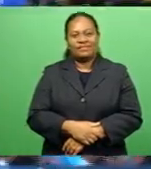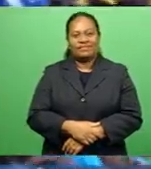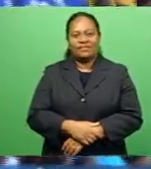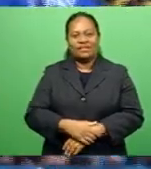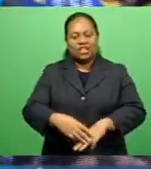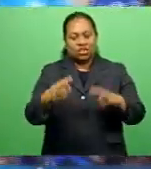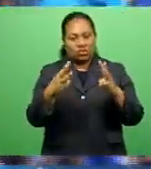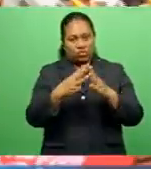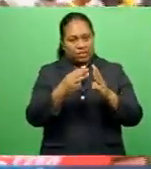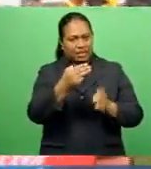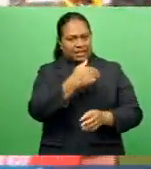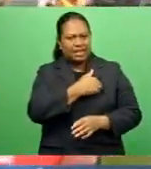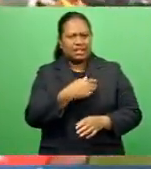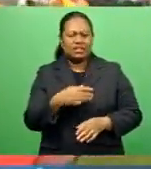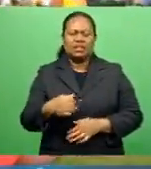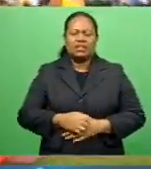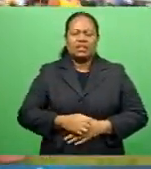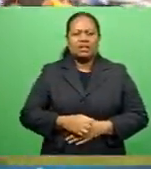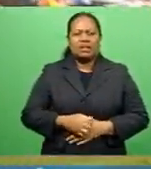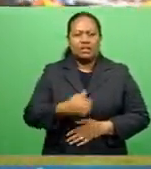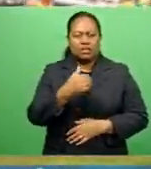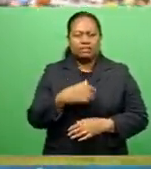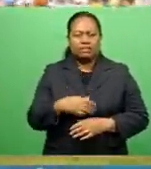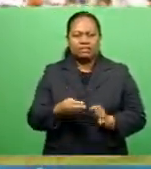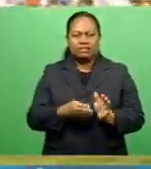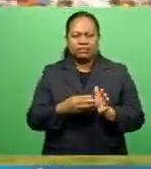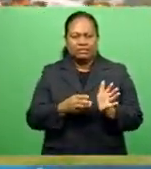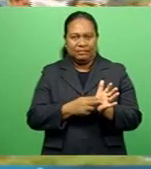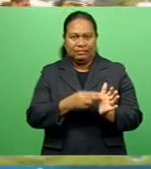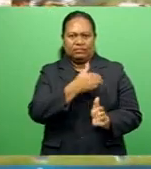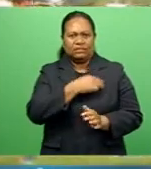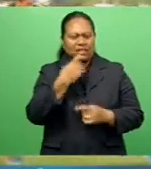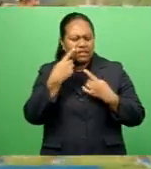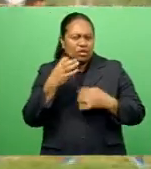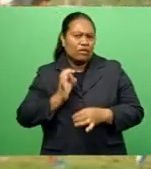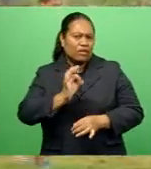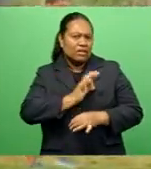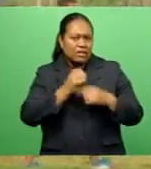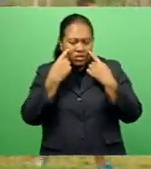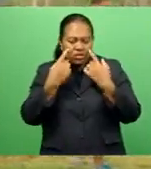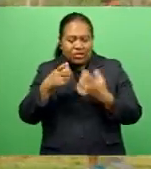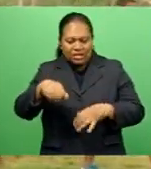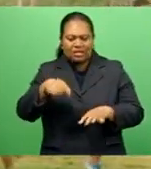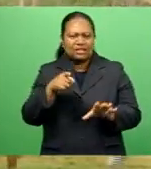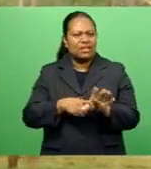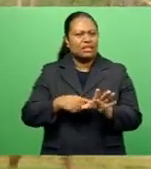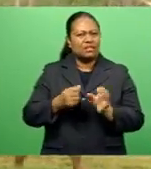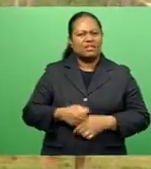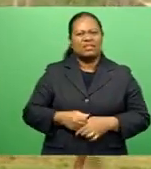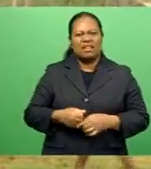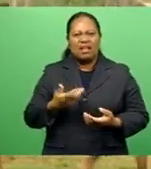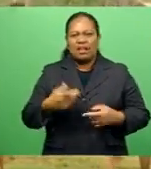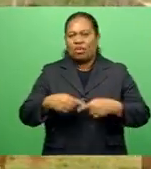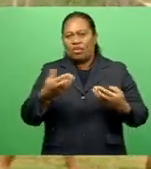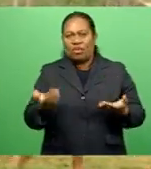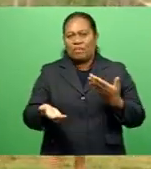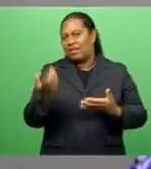Triple N zone officials have noted that interest from students has grown this year as compared to last